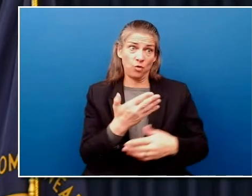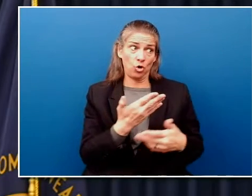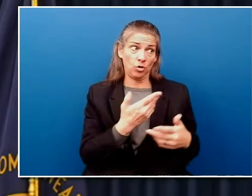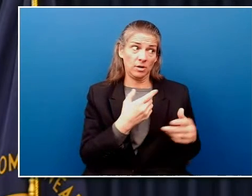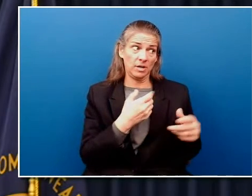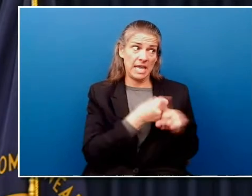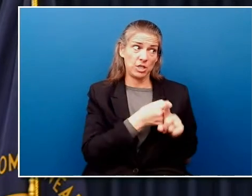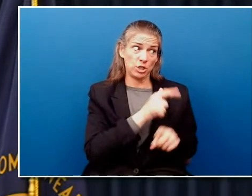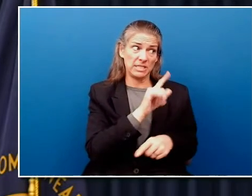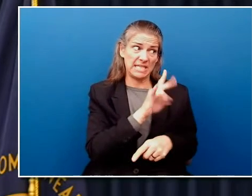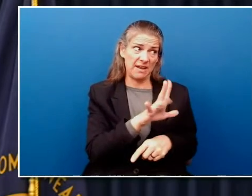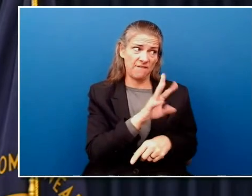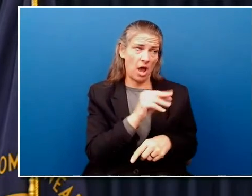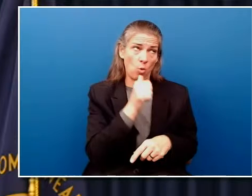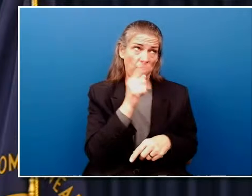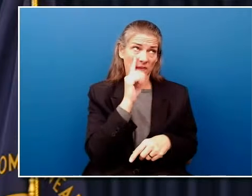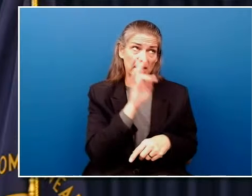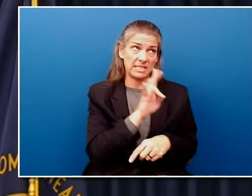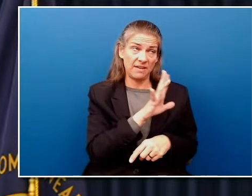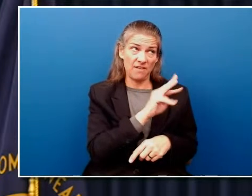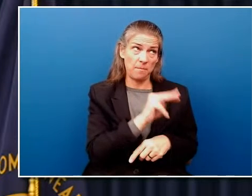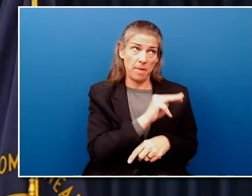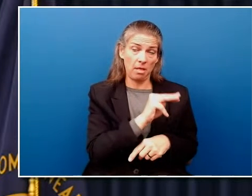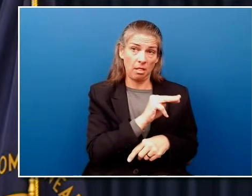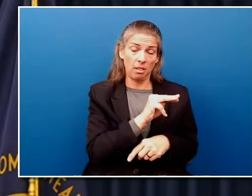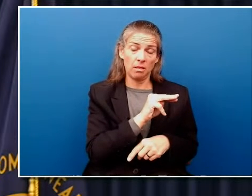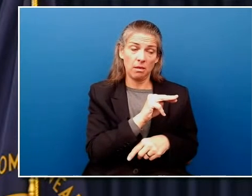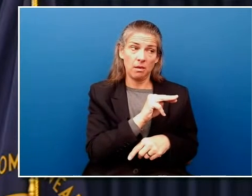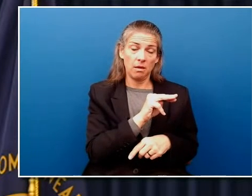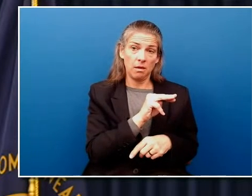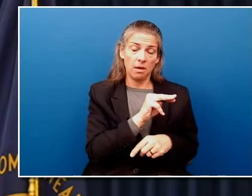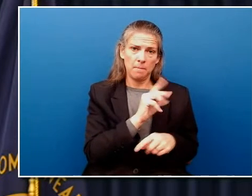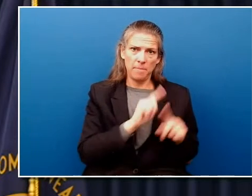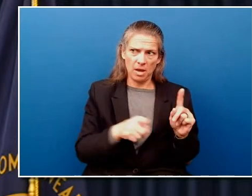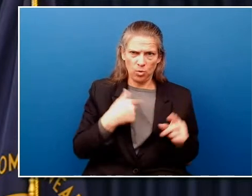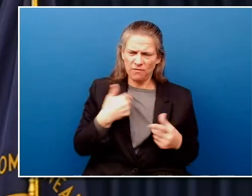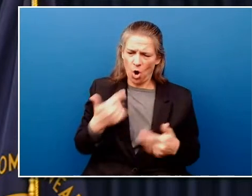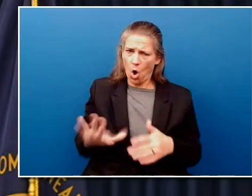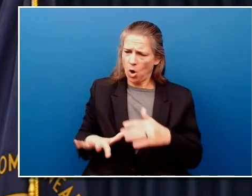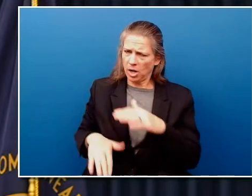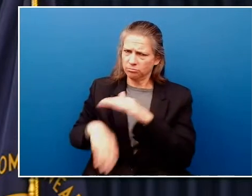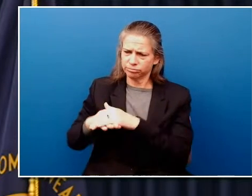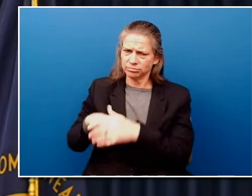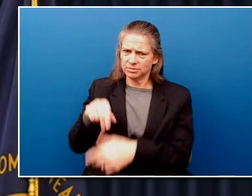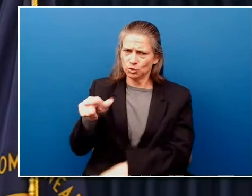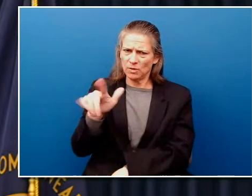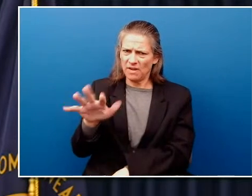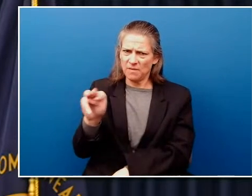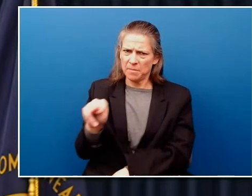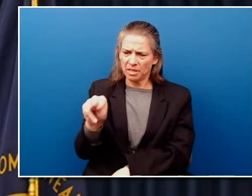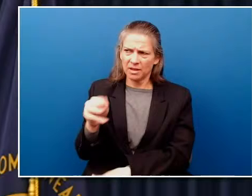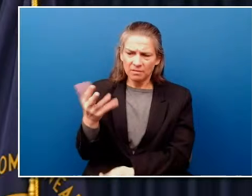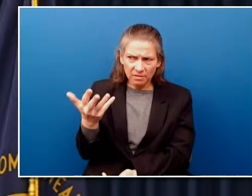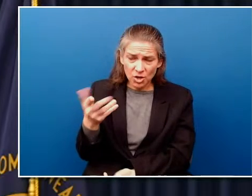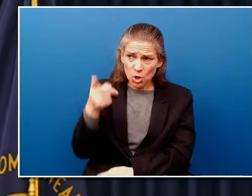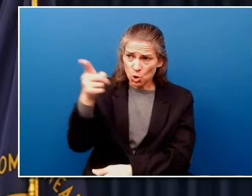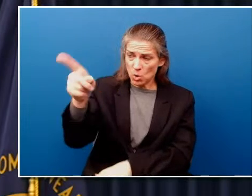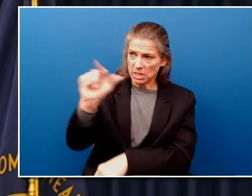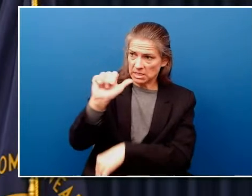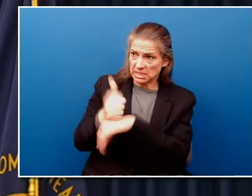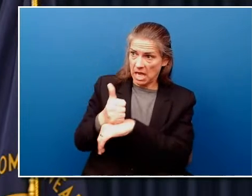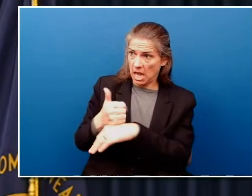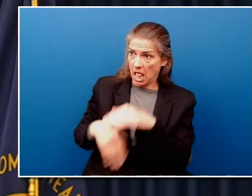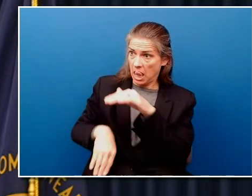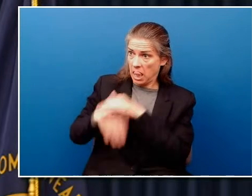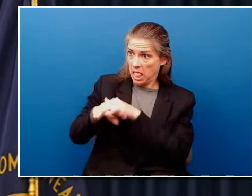think, on the FEMA match piece that's been there, but we've certainly hit the other number. But if they are going to set a limit, then it's